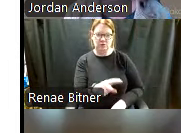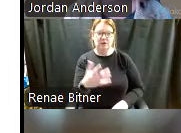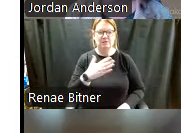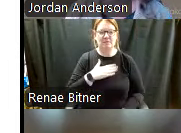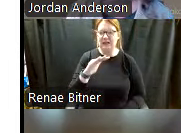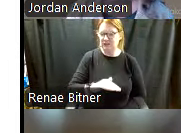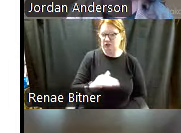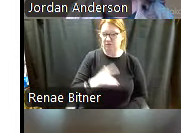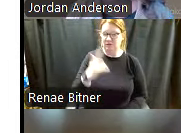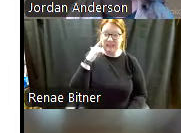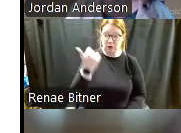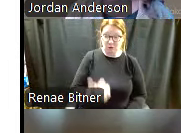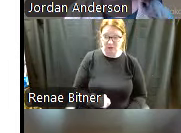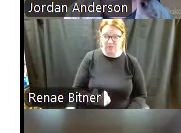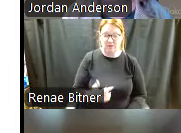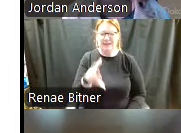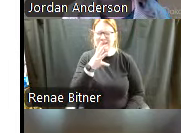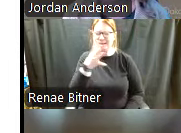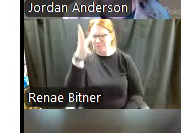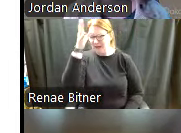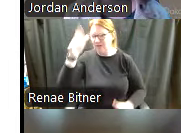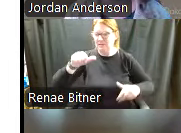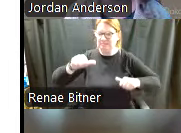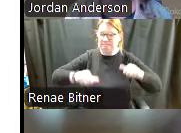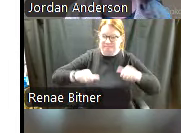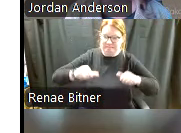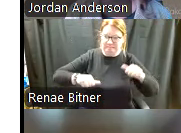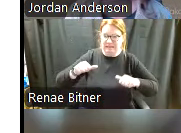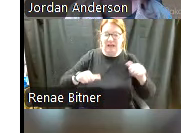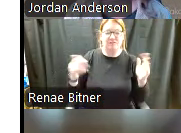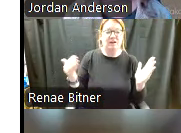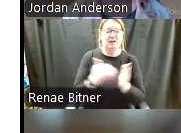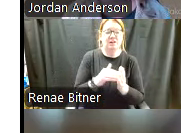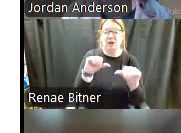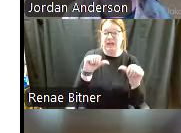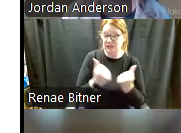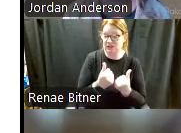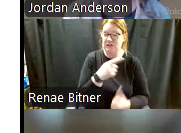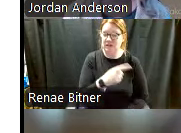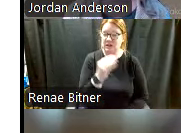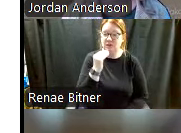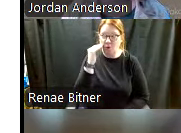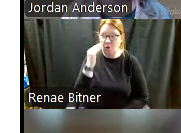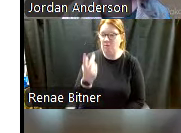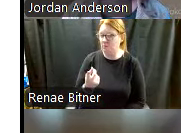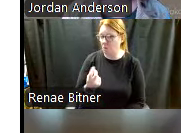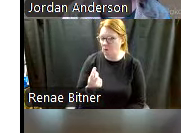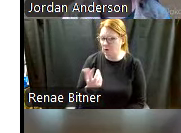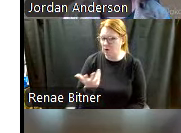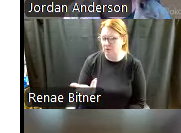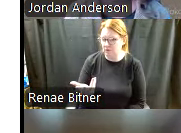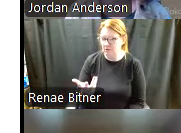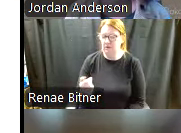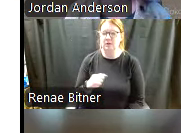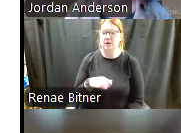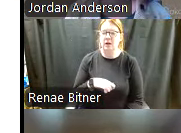my caseload. The parents are unsure about the idea of having another agency in the home. So what do I do? We have had